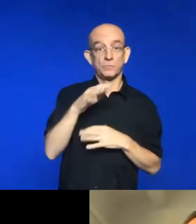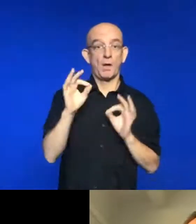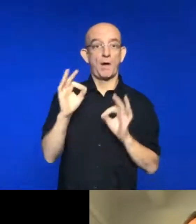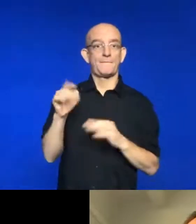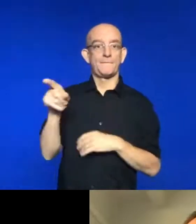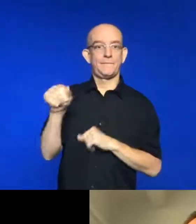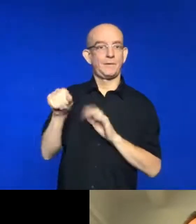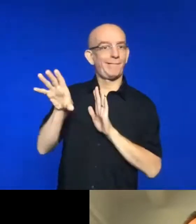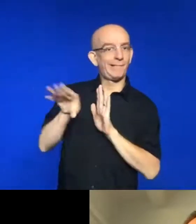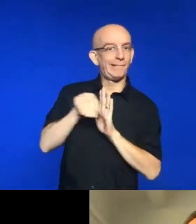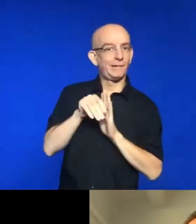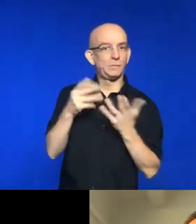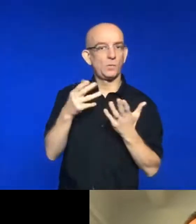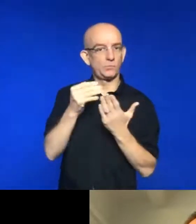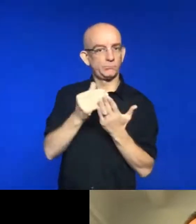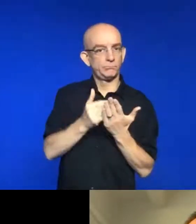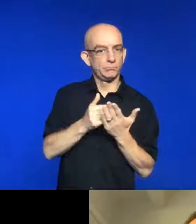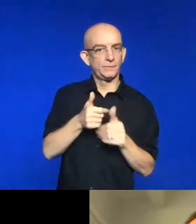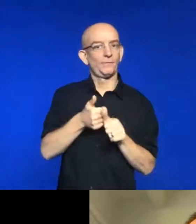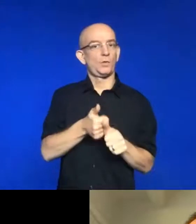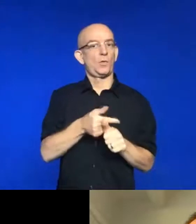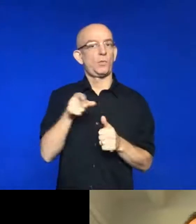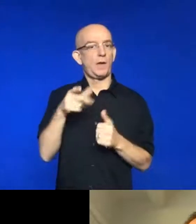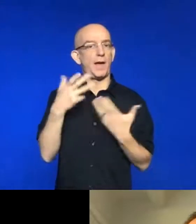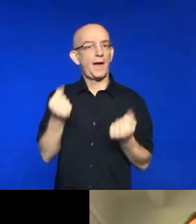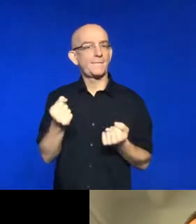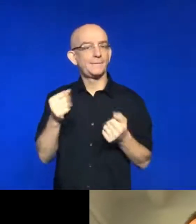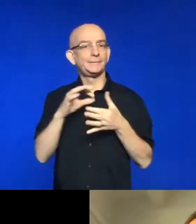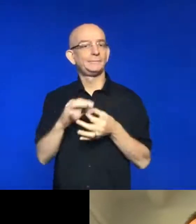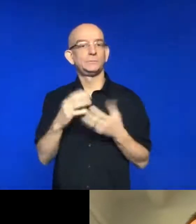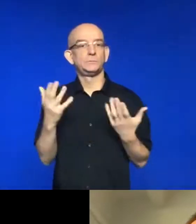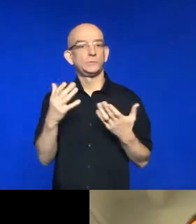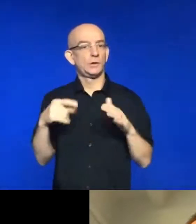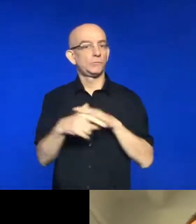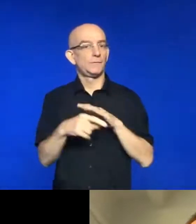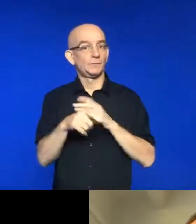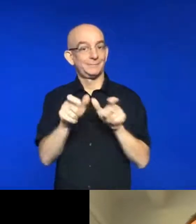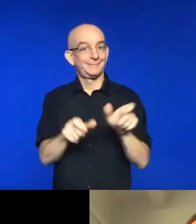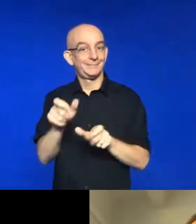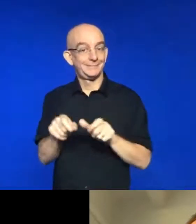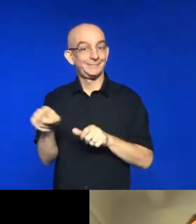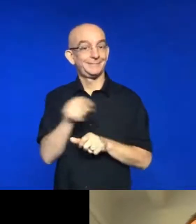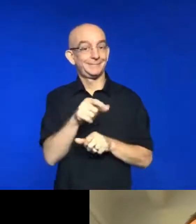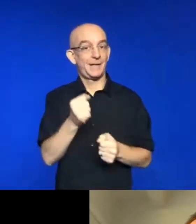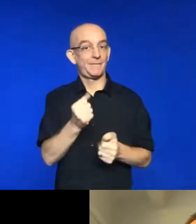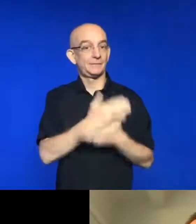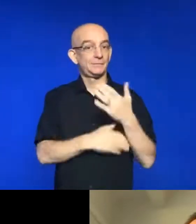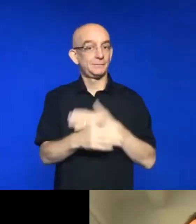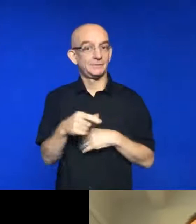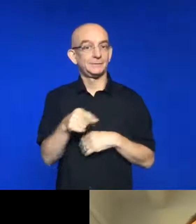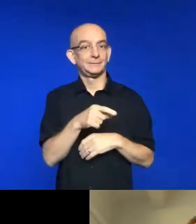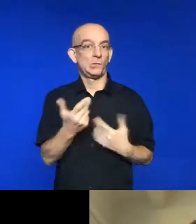who are waiting for be eligible for this type of benefits? That's the first